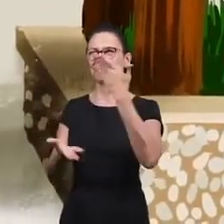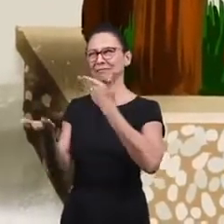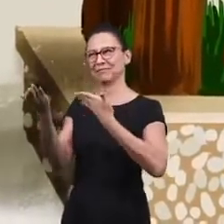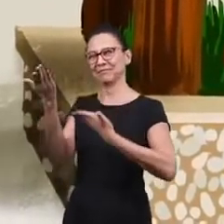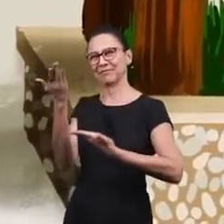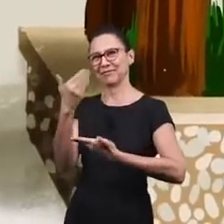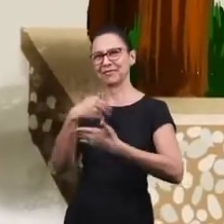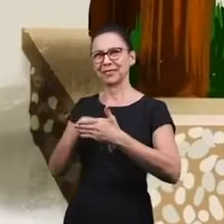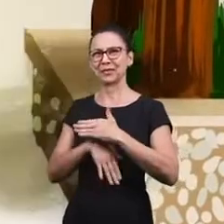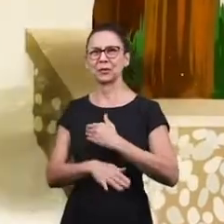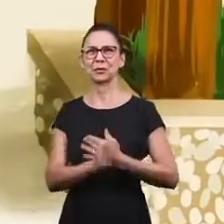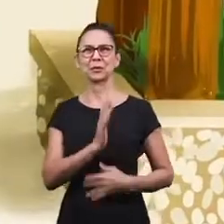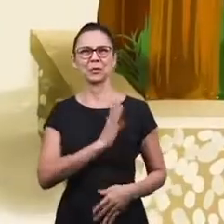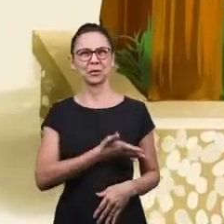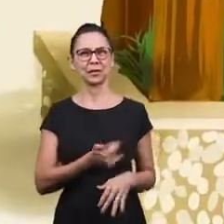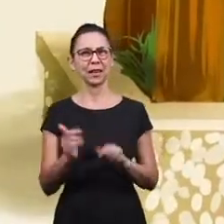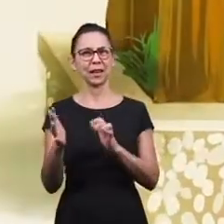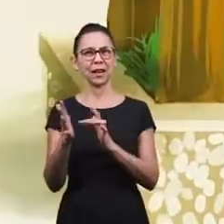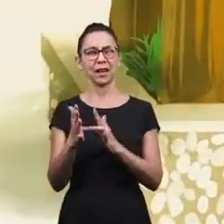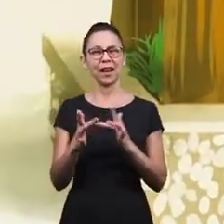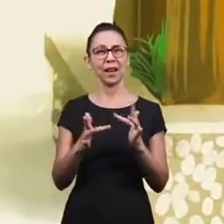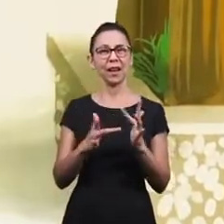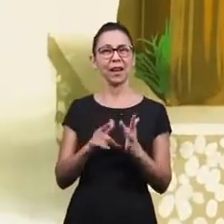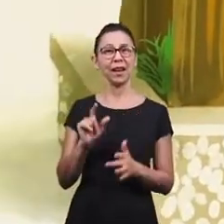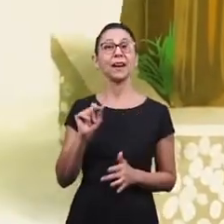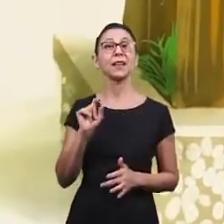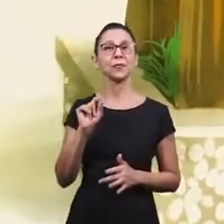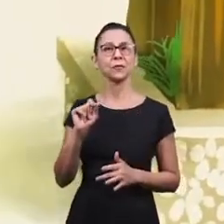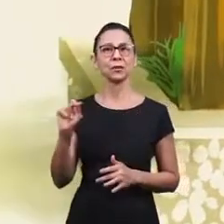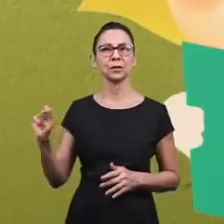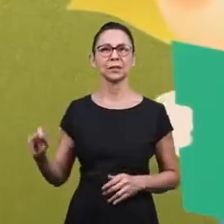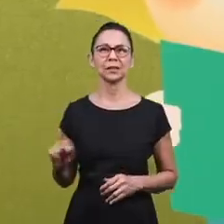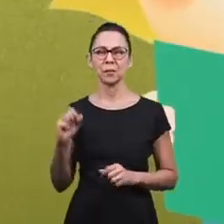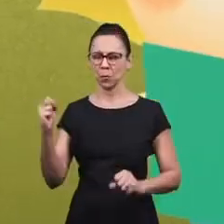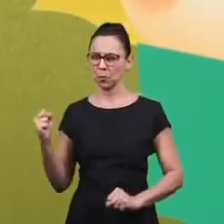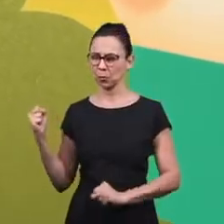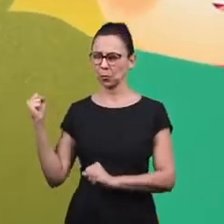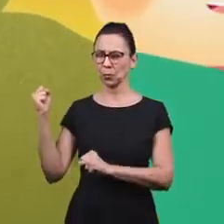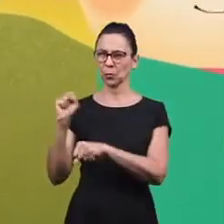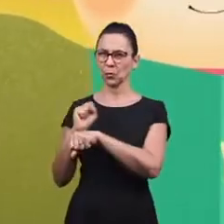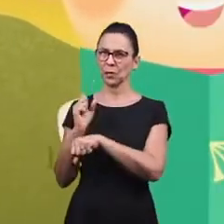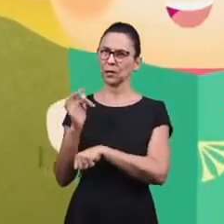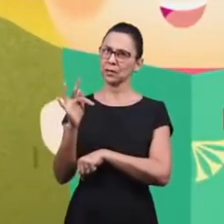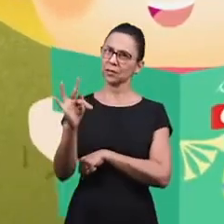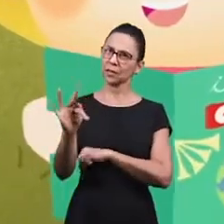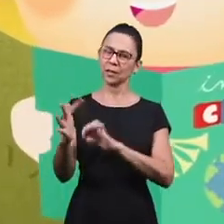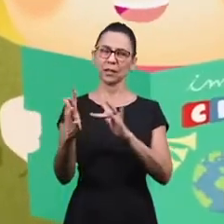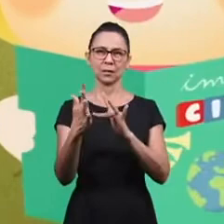peace comes and reigns. Jesus is strength and hope.